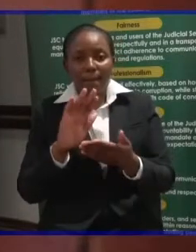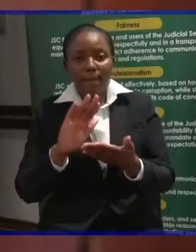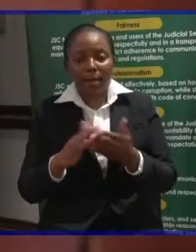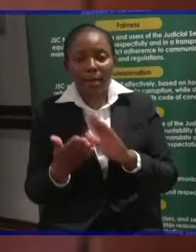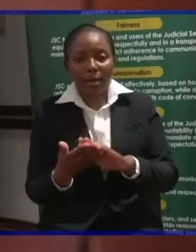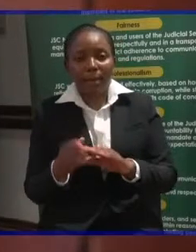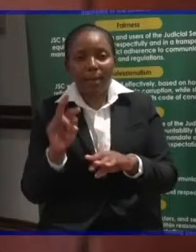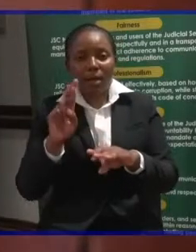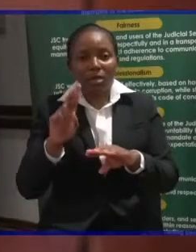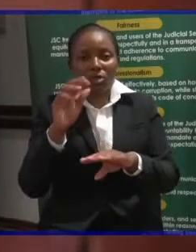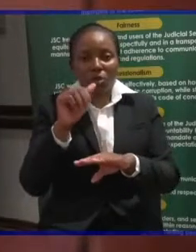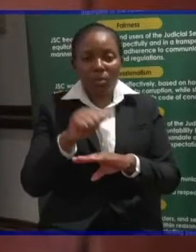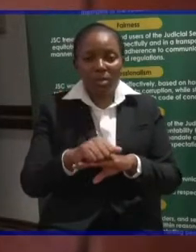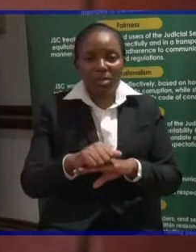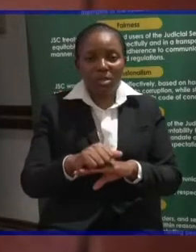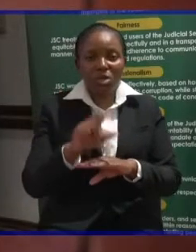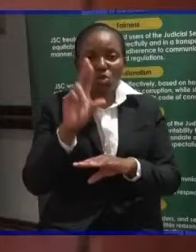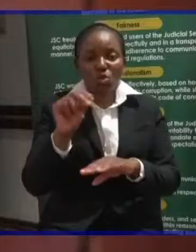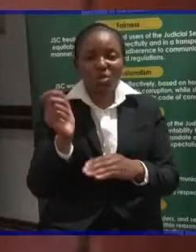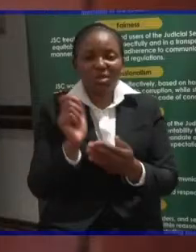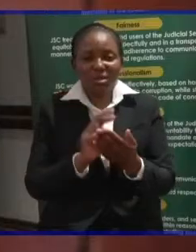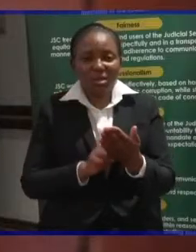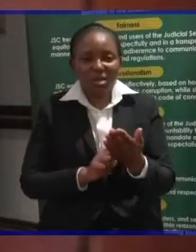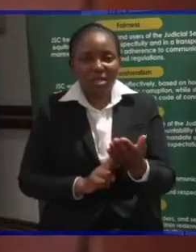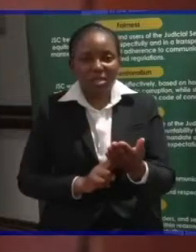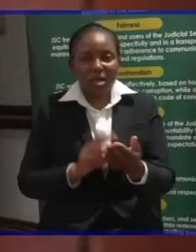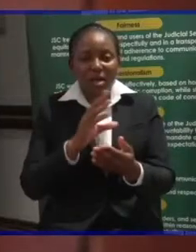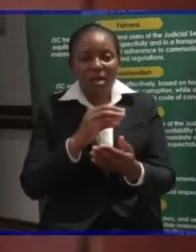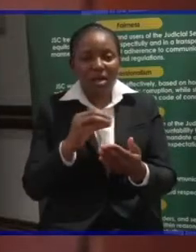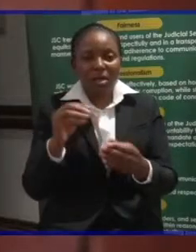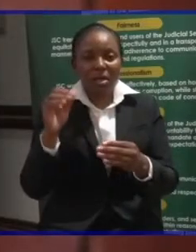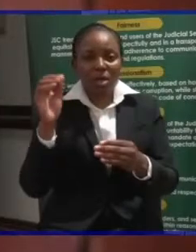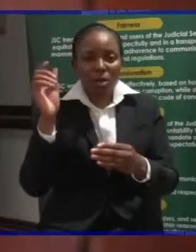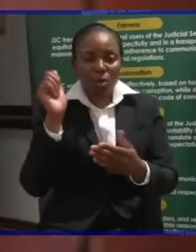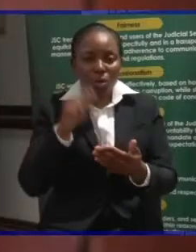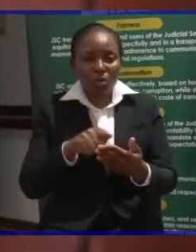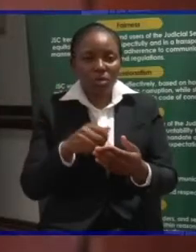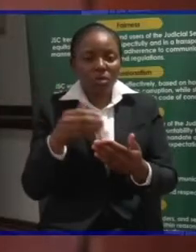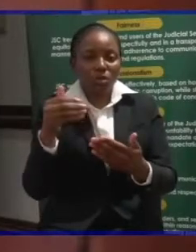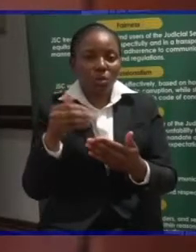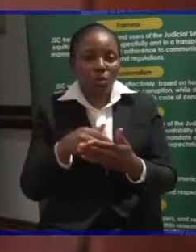not register any court orders from the labor court. So,